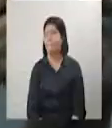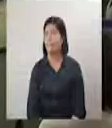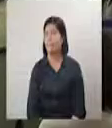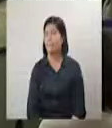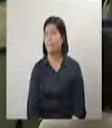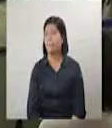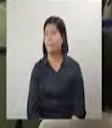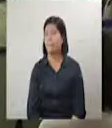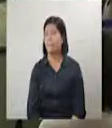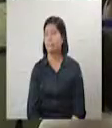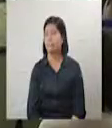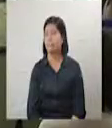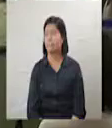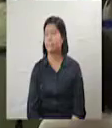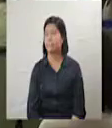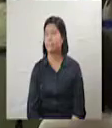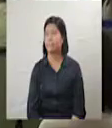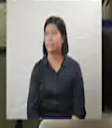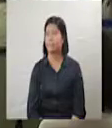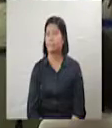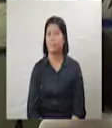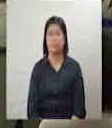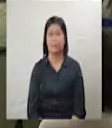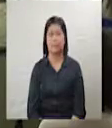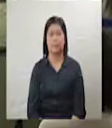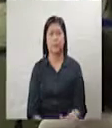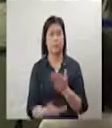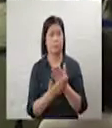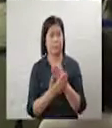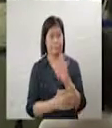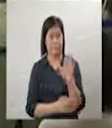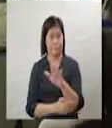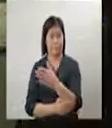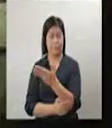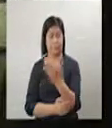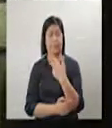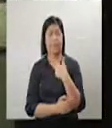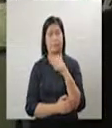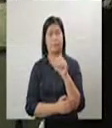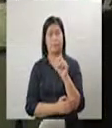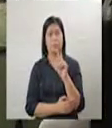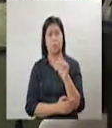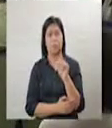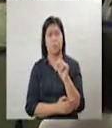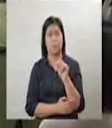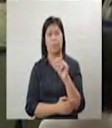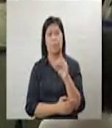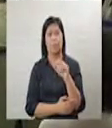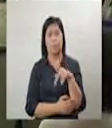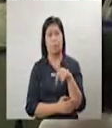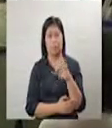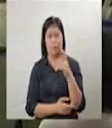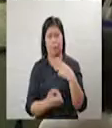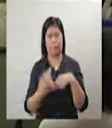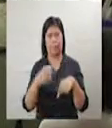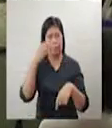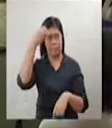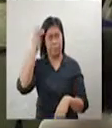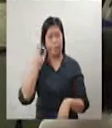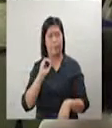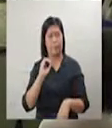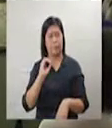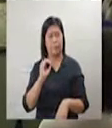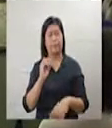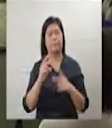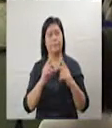Good afternoon, everyone. I'm Susan Ople. And I'm very grateful for that question. Sabi